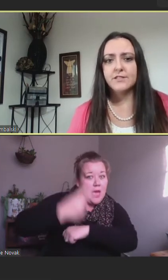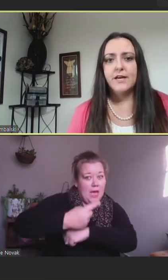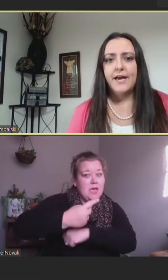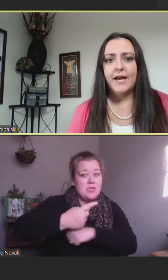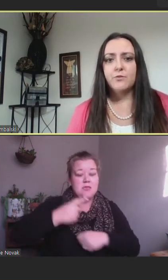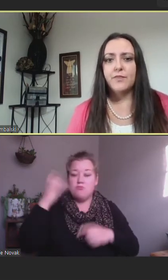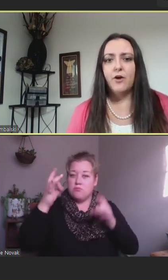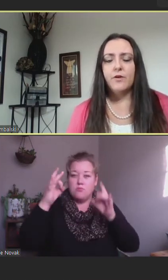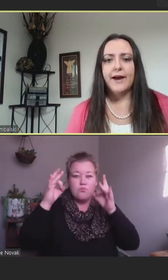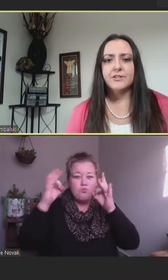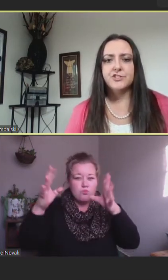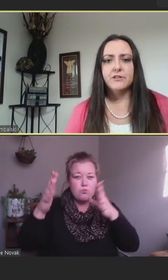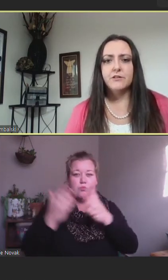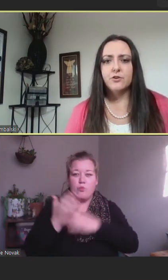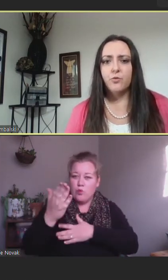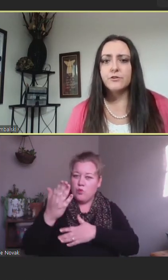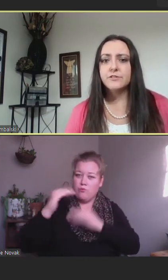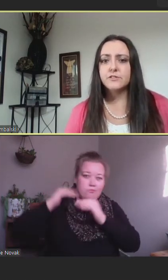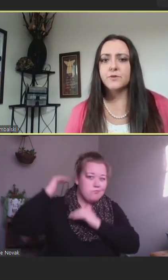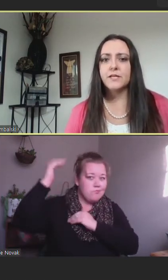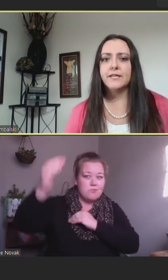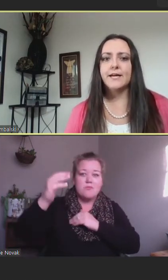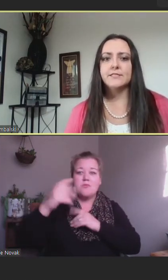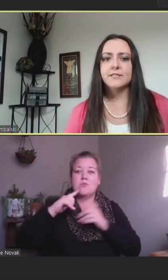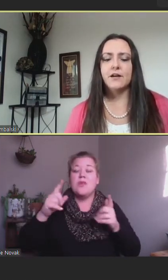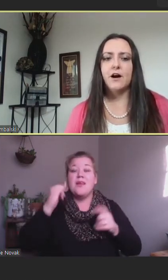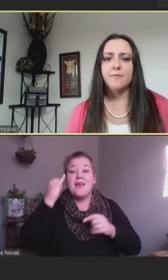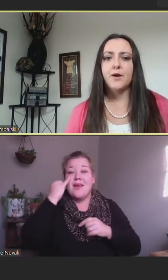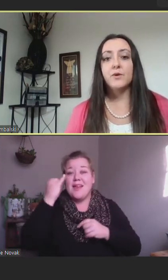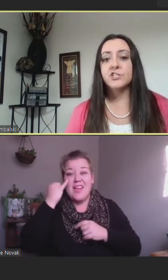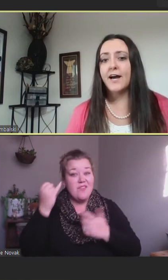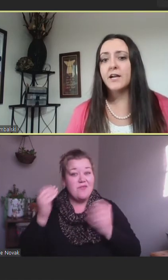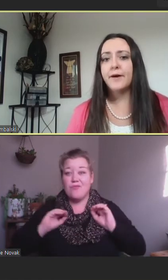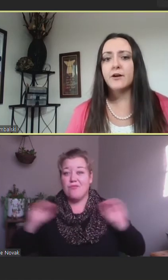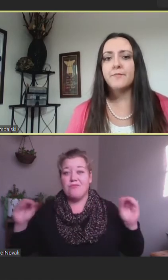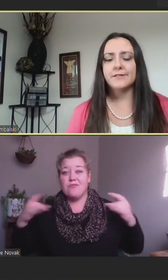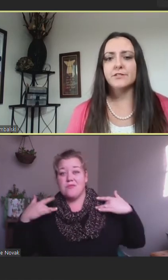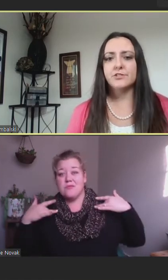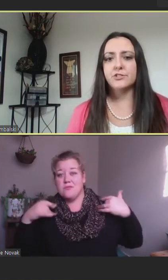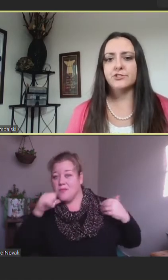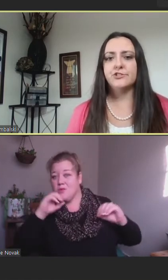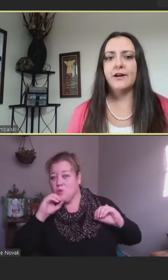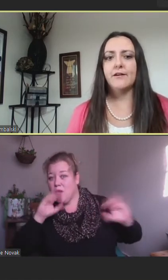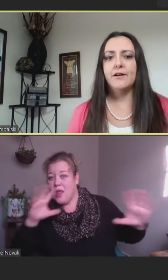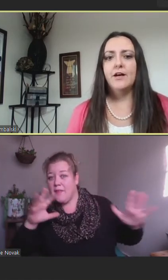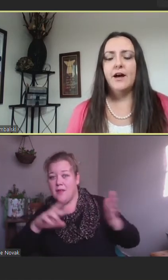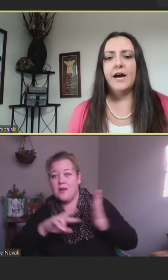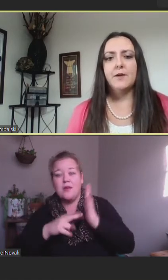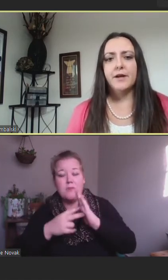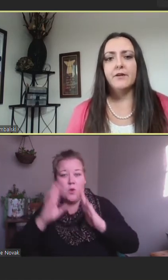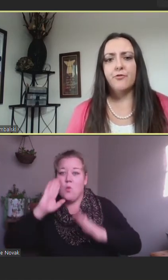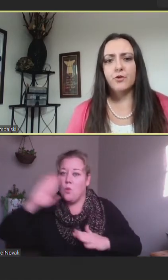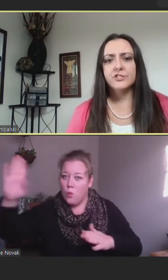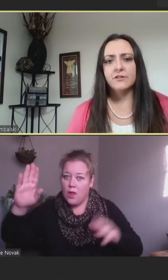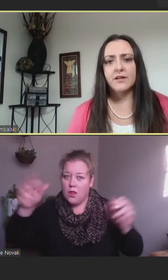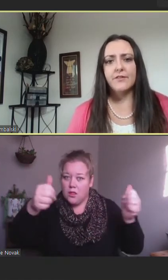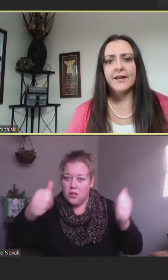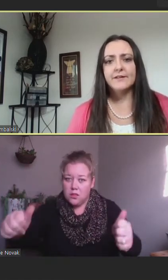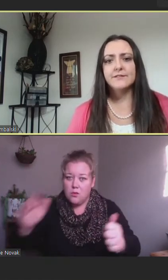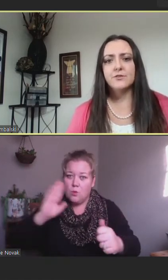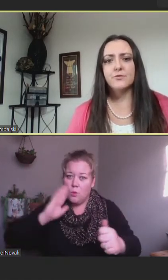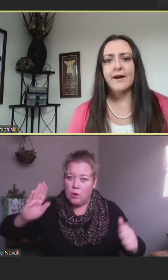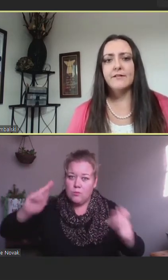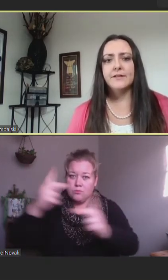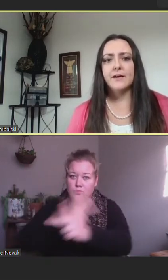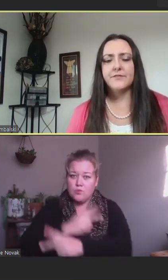urgent, and without action, the worst is really yet to come. I wish I had a better message to share, but unfortunately, that